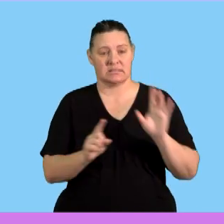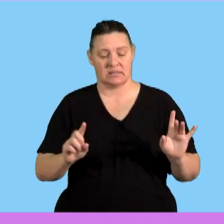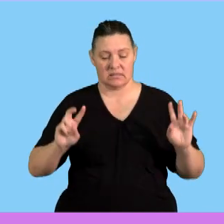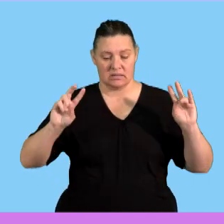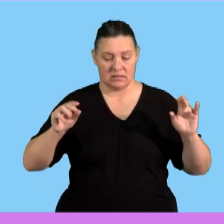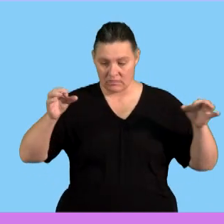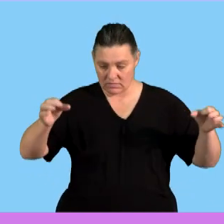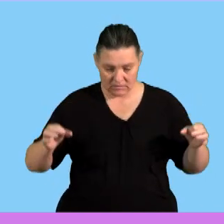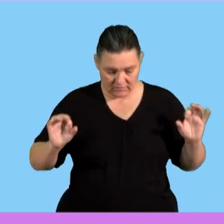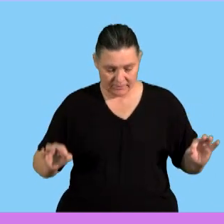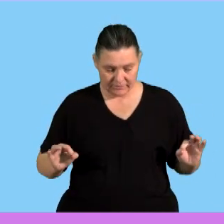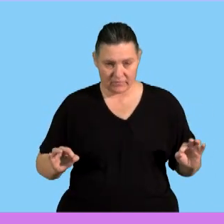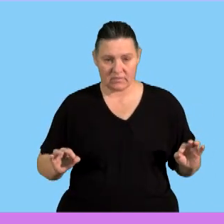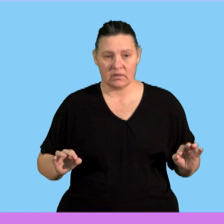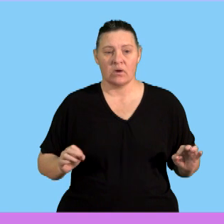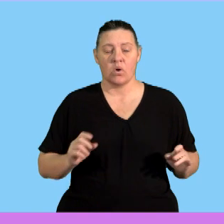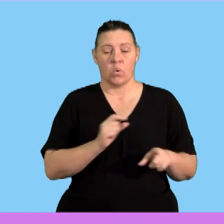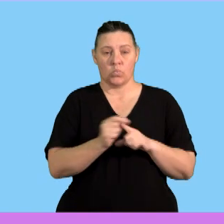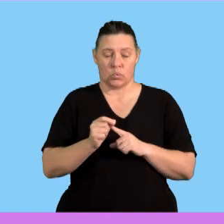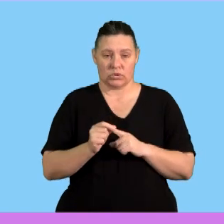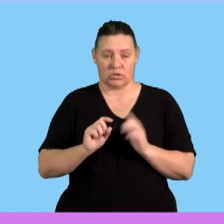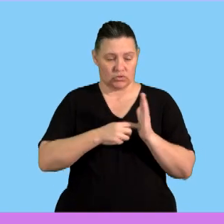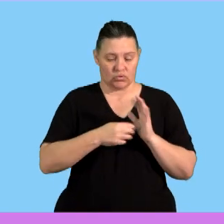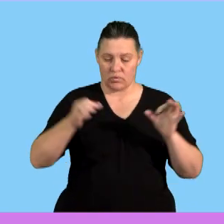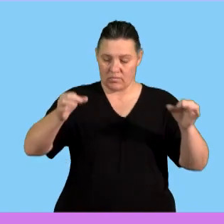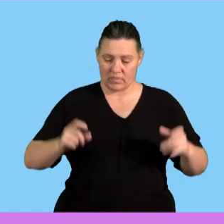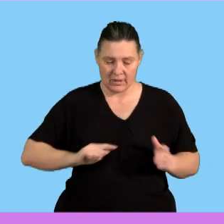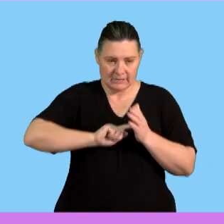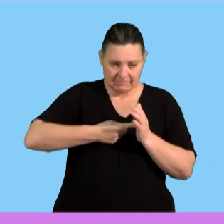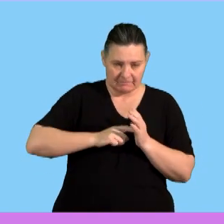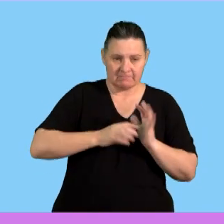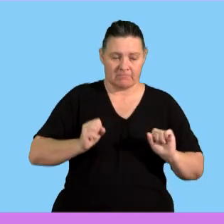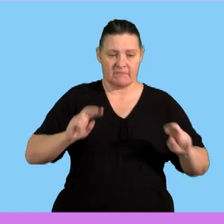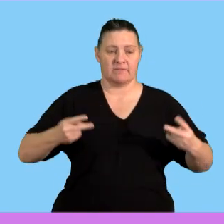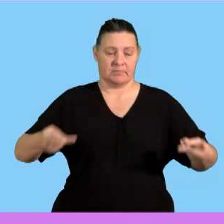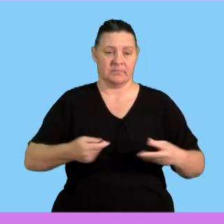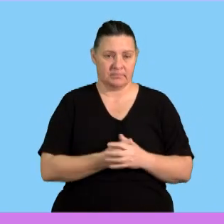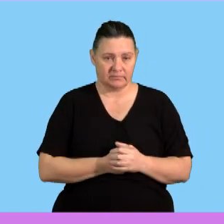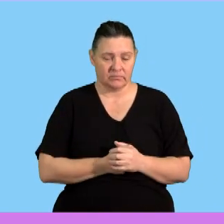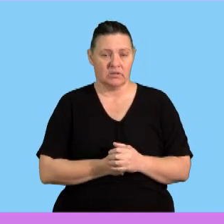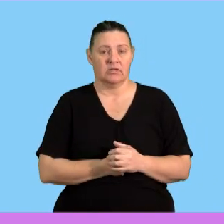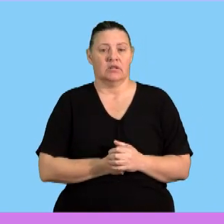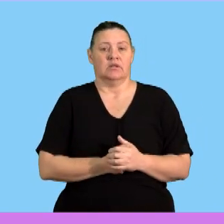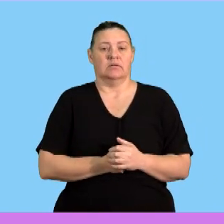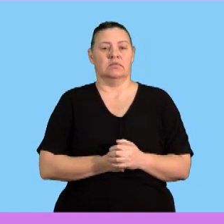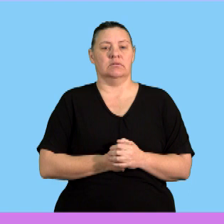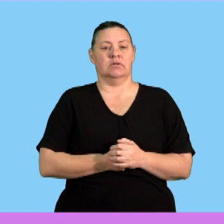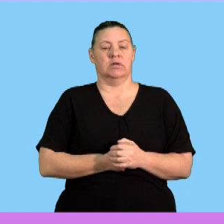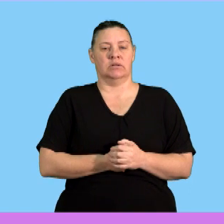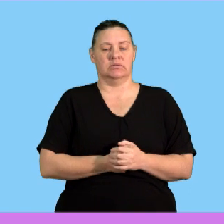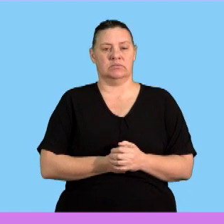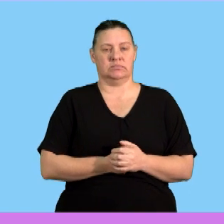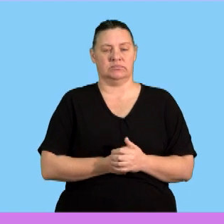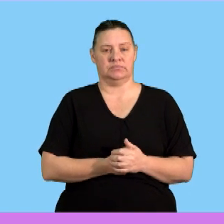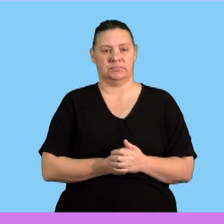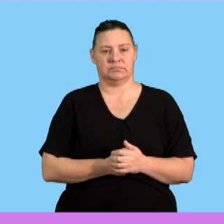then lastly, we flipped the assembled parts, insert the hood screws, and tighten the wooden table or wooden countertop, which